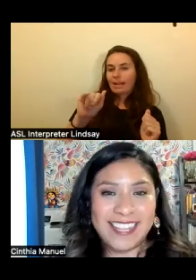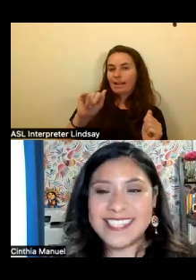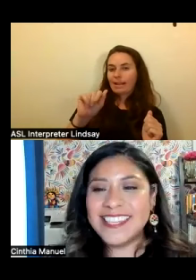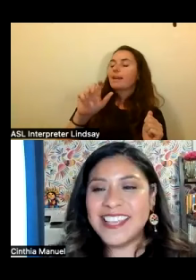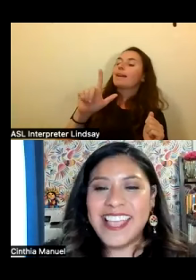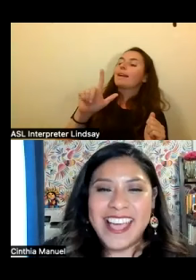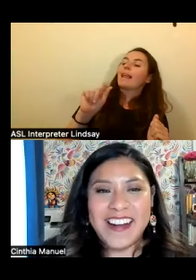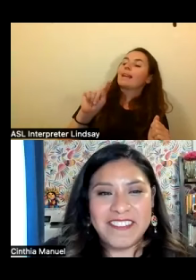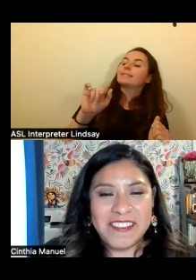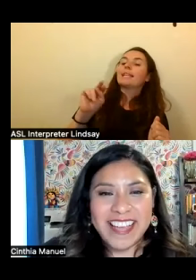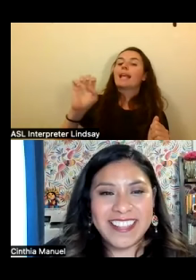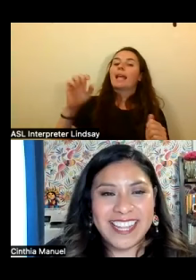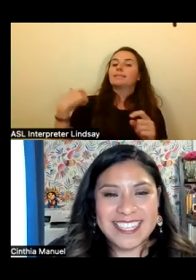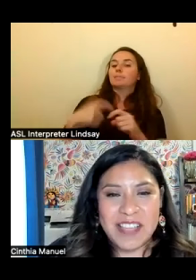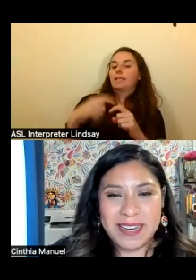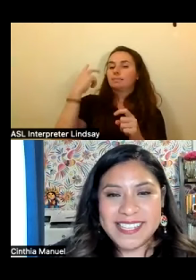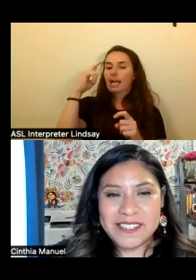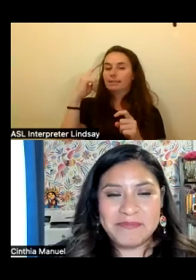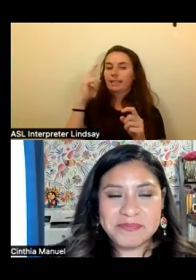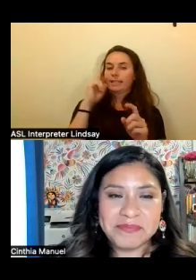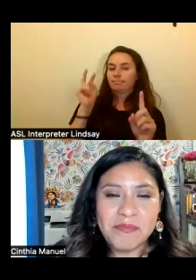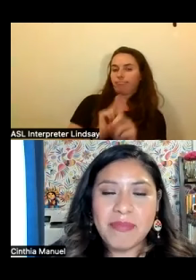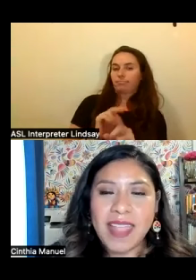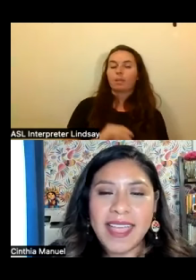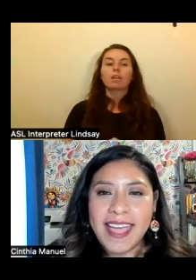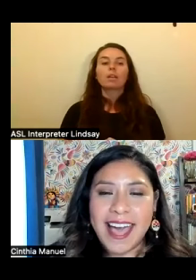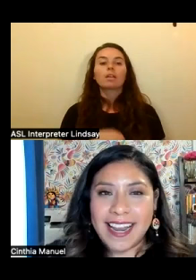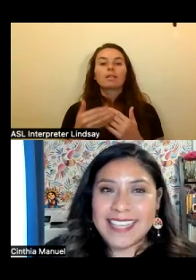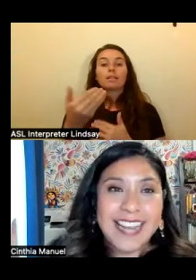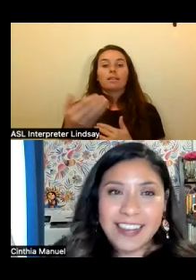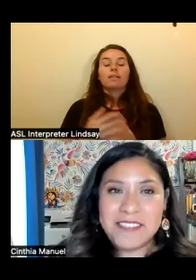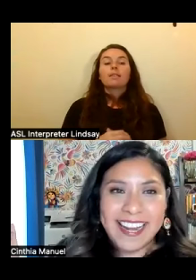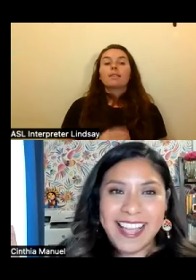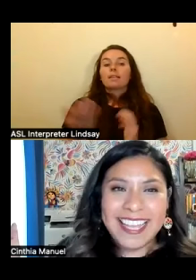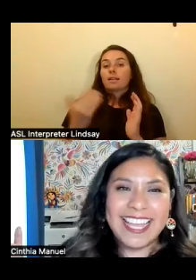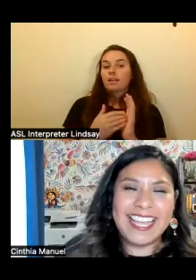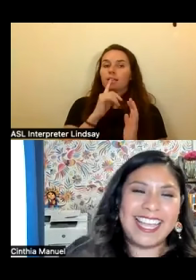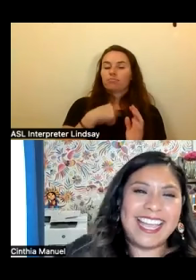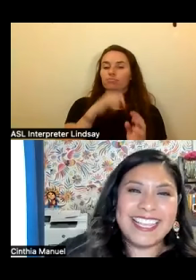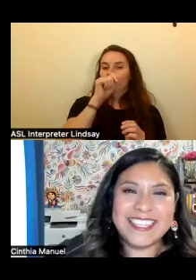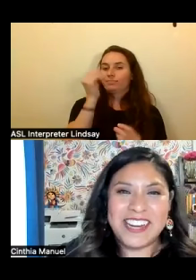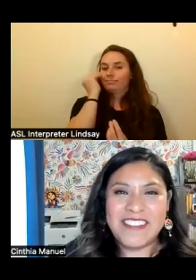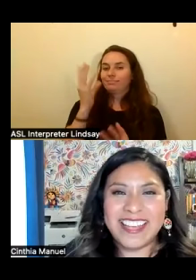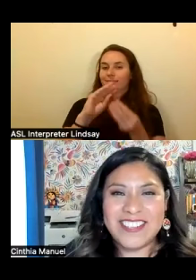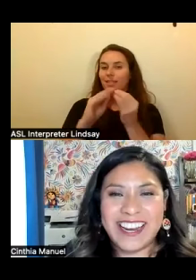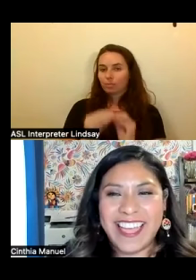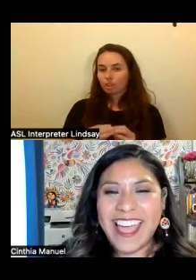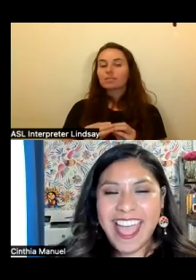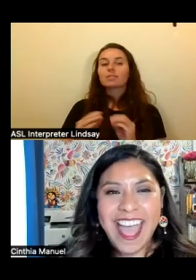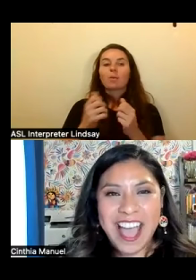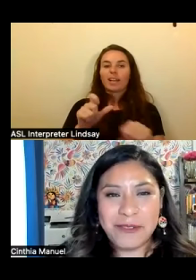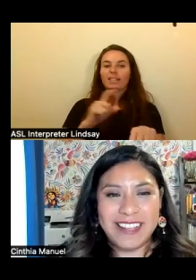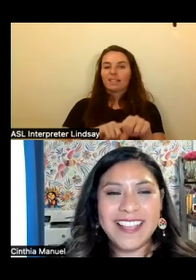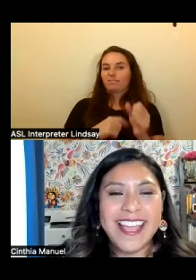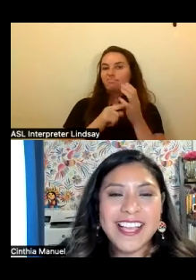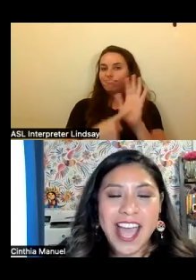kind of lens. All right, if we can go to the next slide, please. Like I said, I love data. So whenever I can share that,